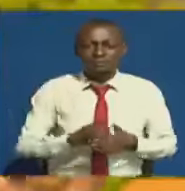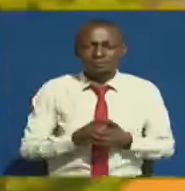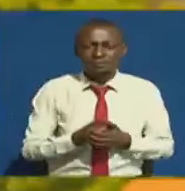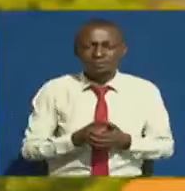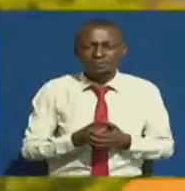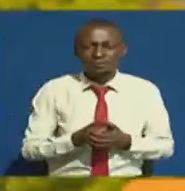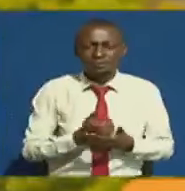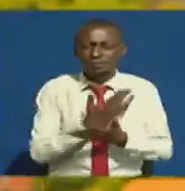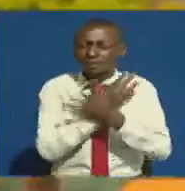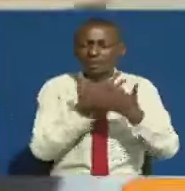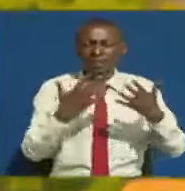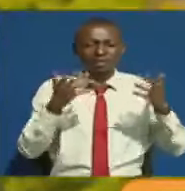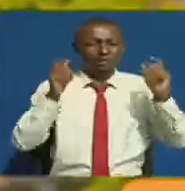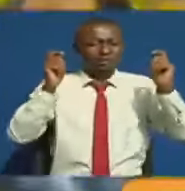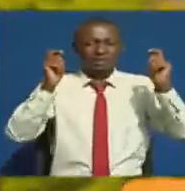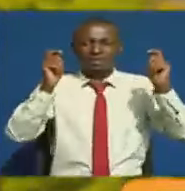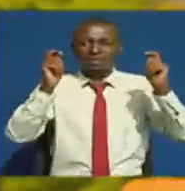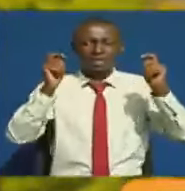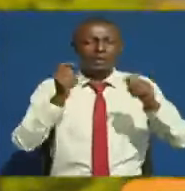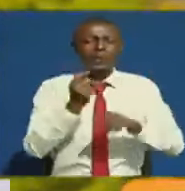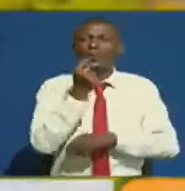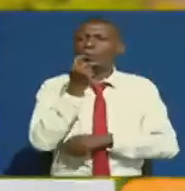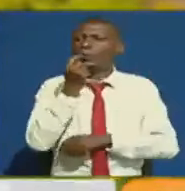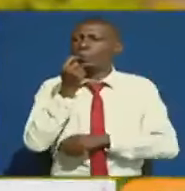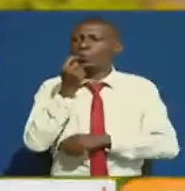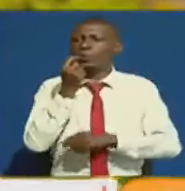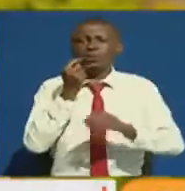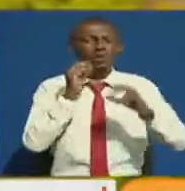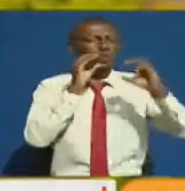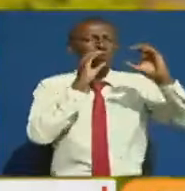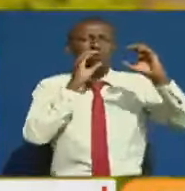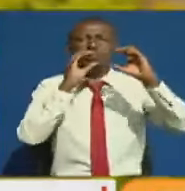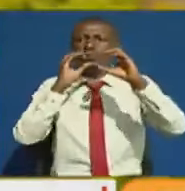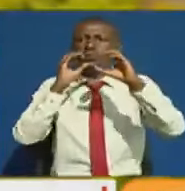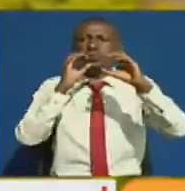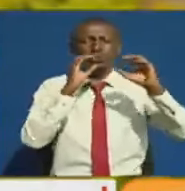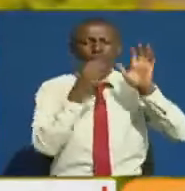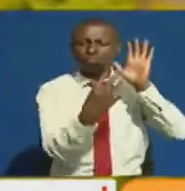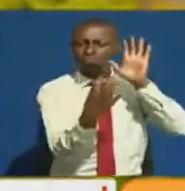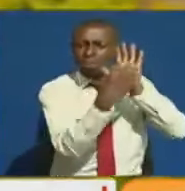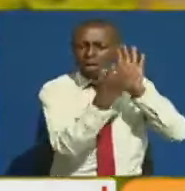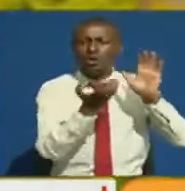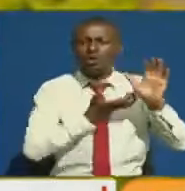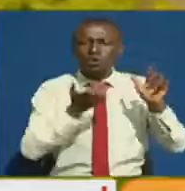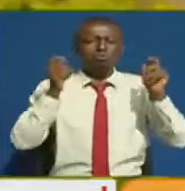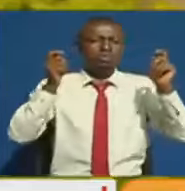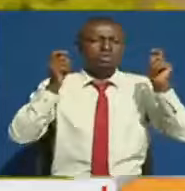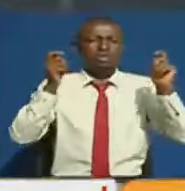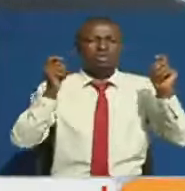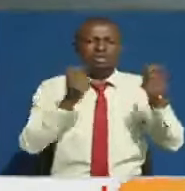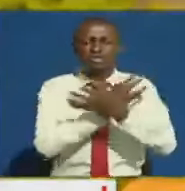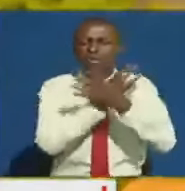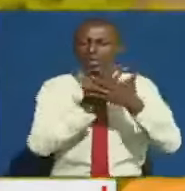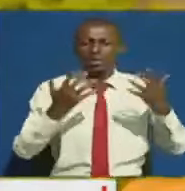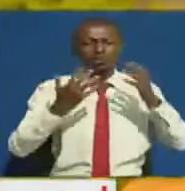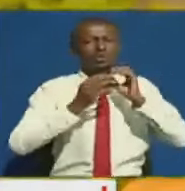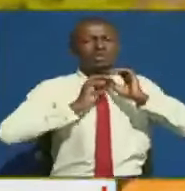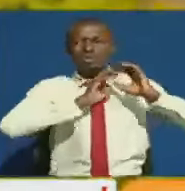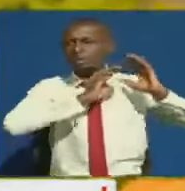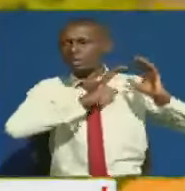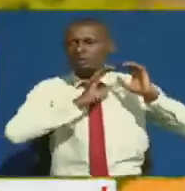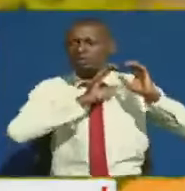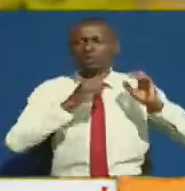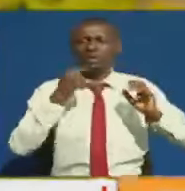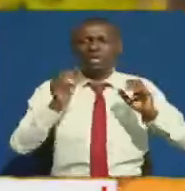protest anywhere. Get a whistle, get a vuvuzela, write your own placard, be anywhere in the city and scream and shout and say no